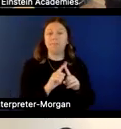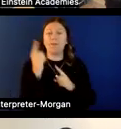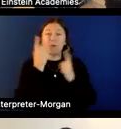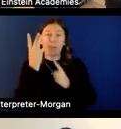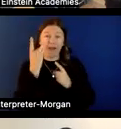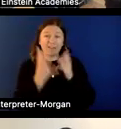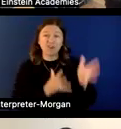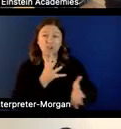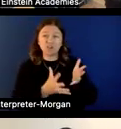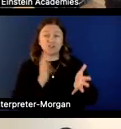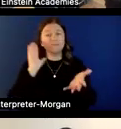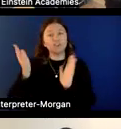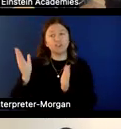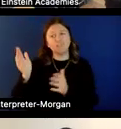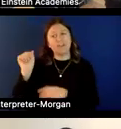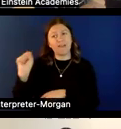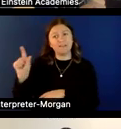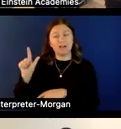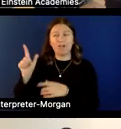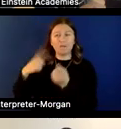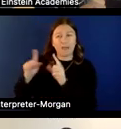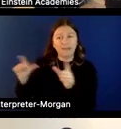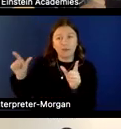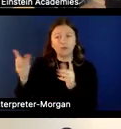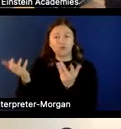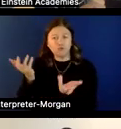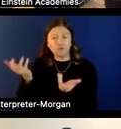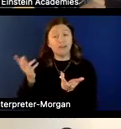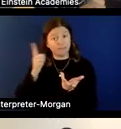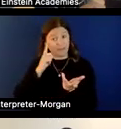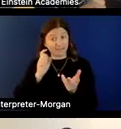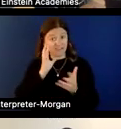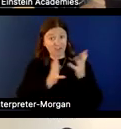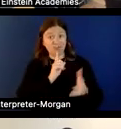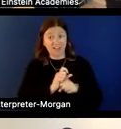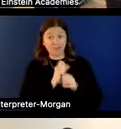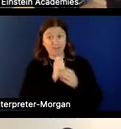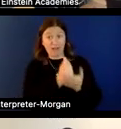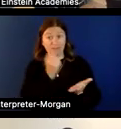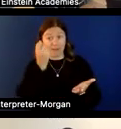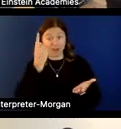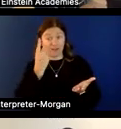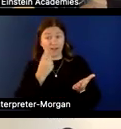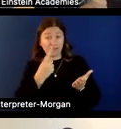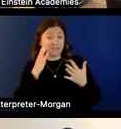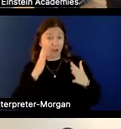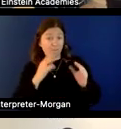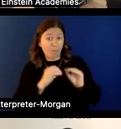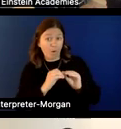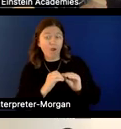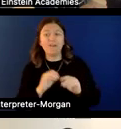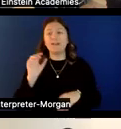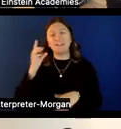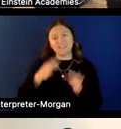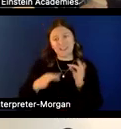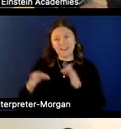just like sign language, like is that because the gestures actually help them with the sound more? I just being like A, B, C, like the actual.